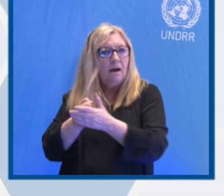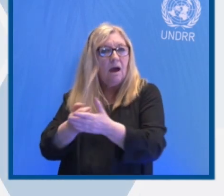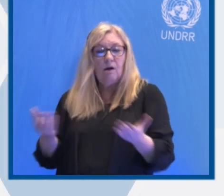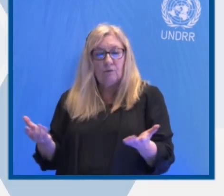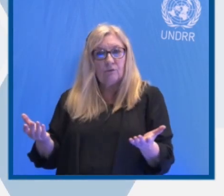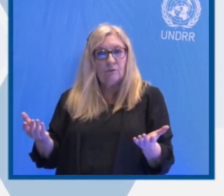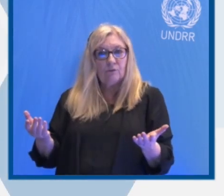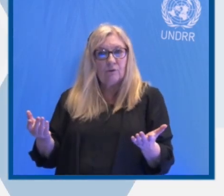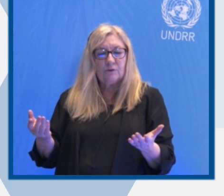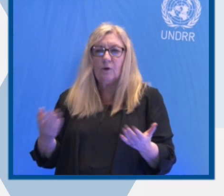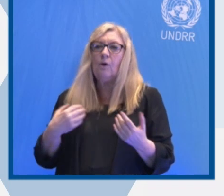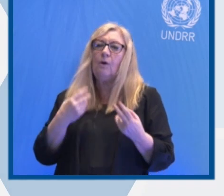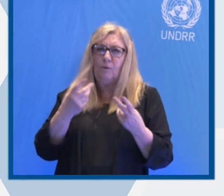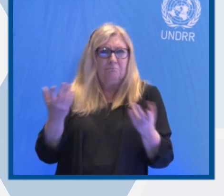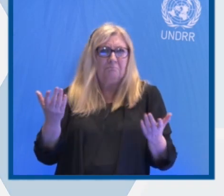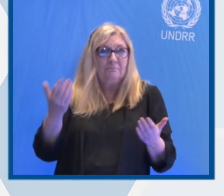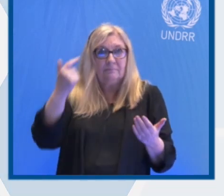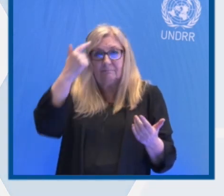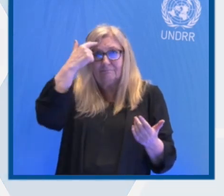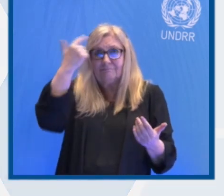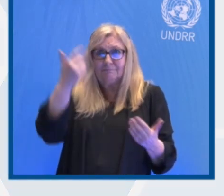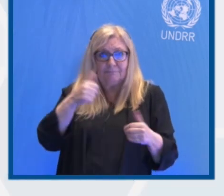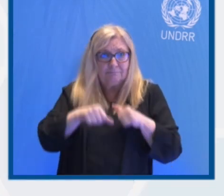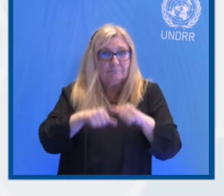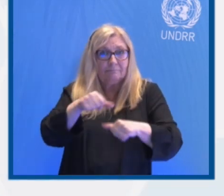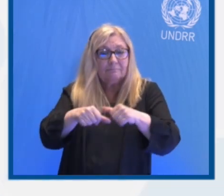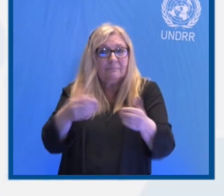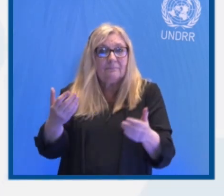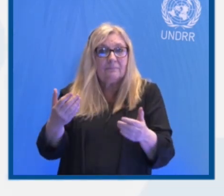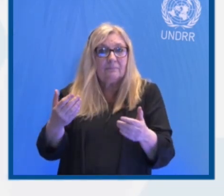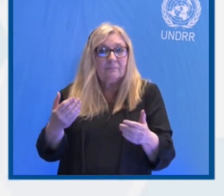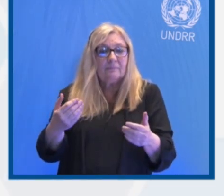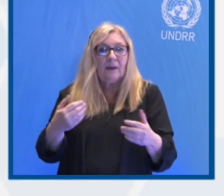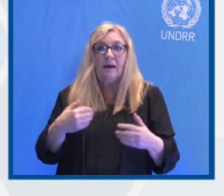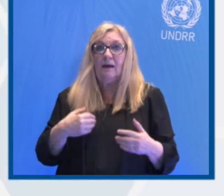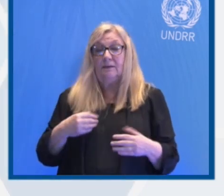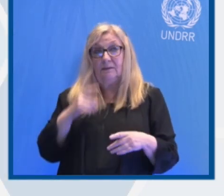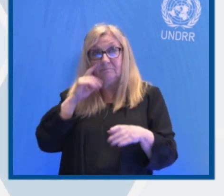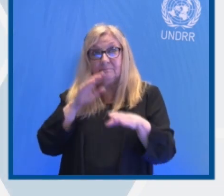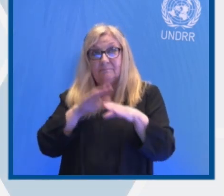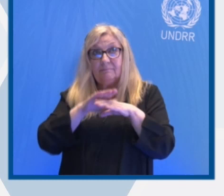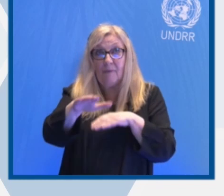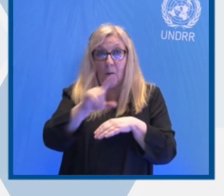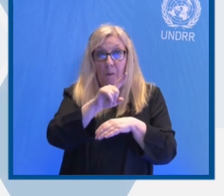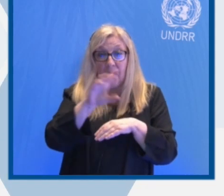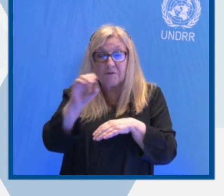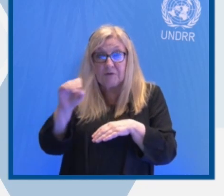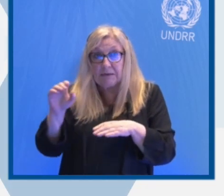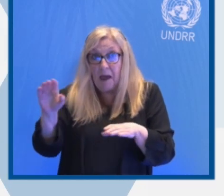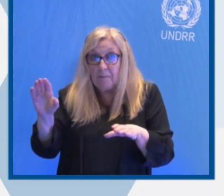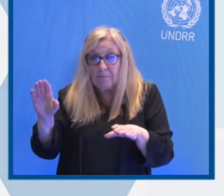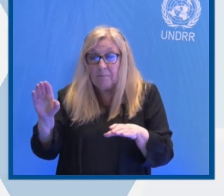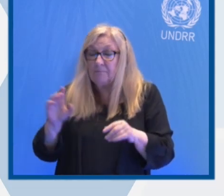just a logical outcome. I don't know how to get to 100 yet, but we've got a really good plan to get to